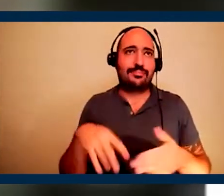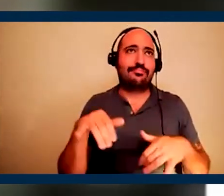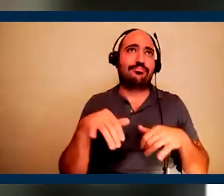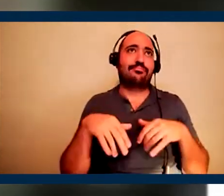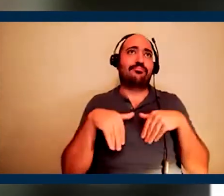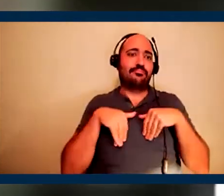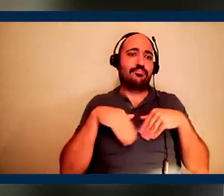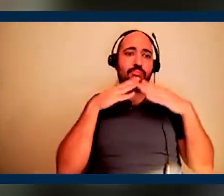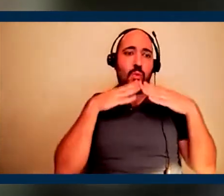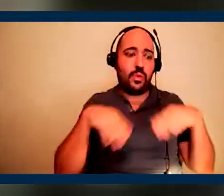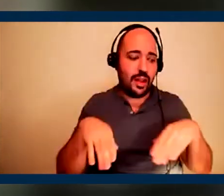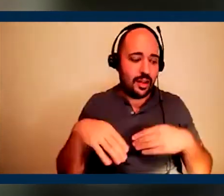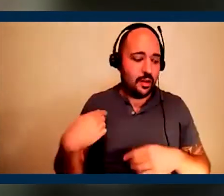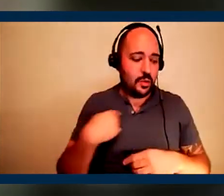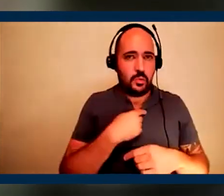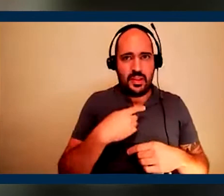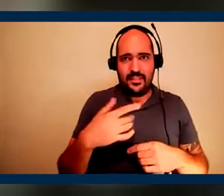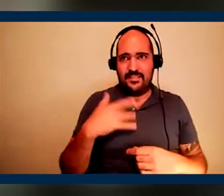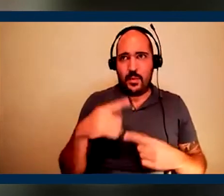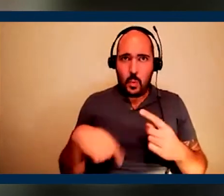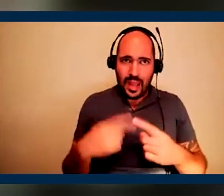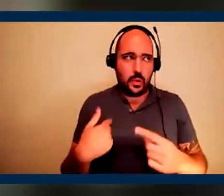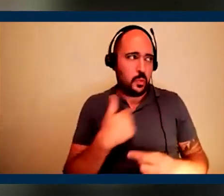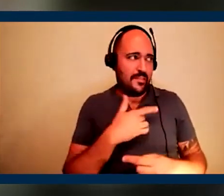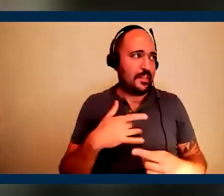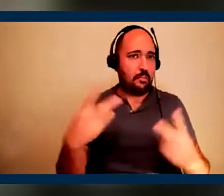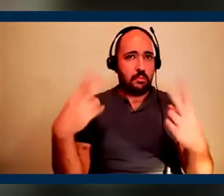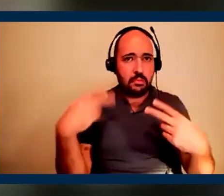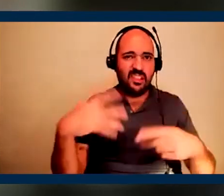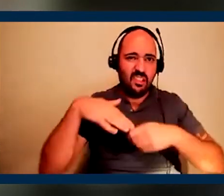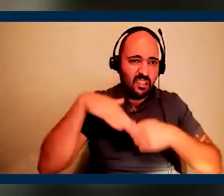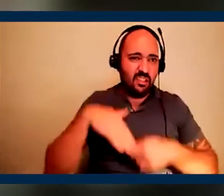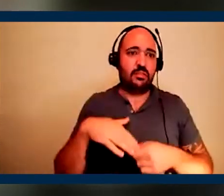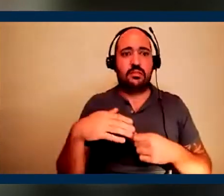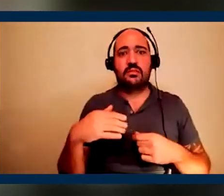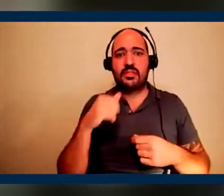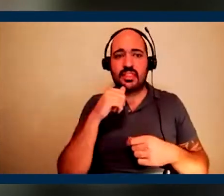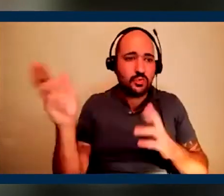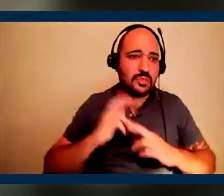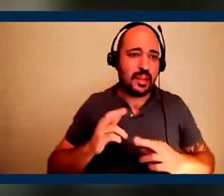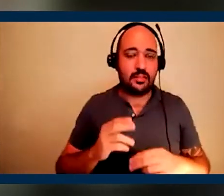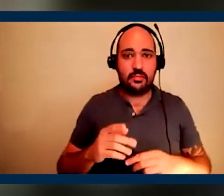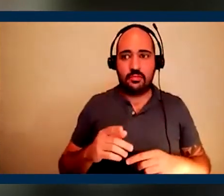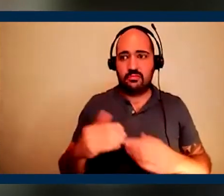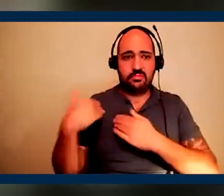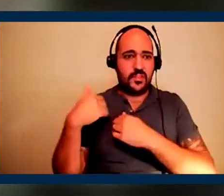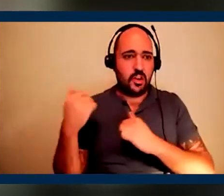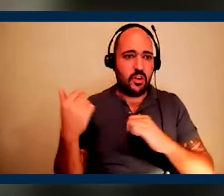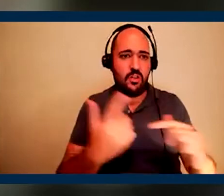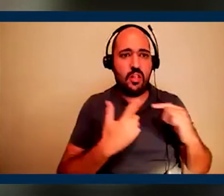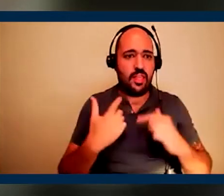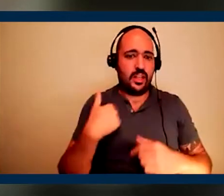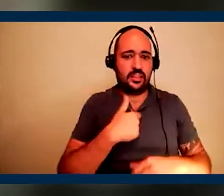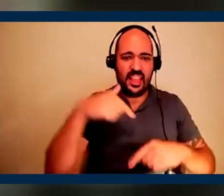when we think we are being devalued or disrespected. It's up to all of us on this call to stand up and call it out, call it